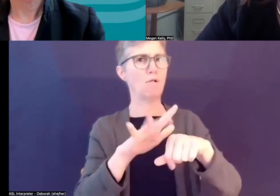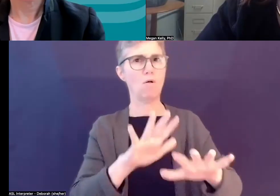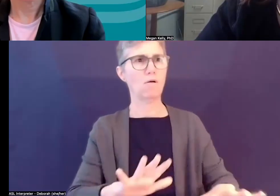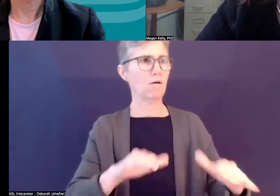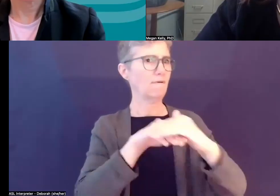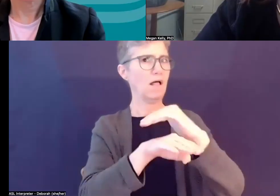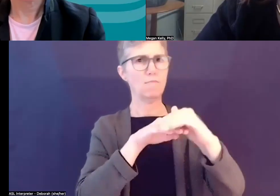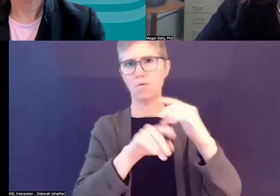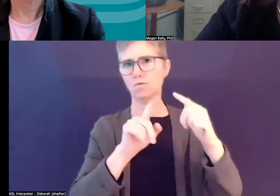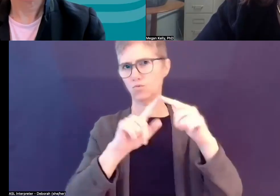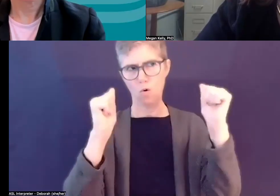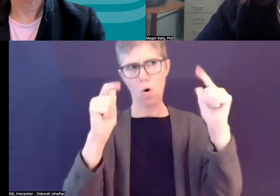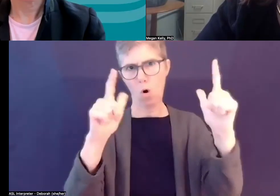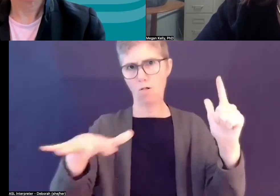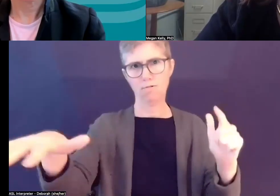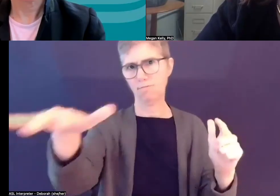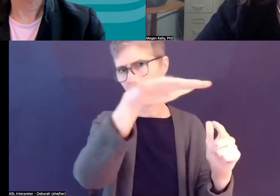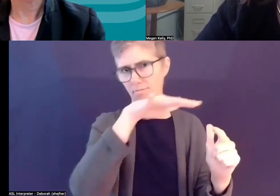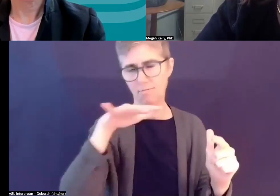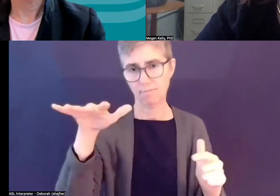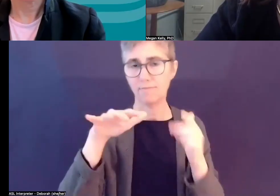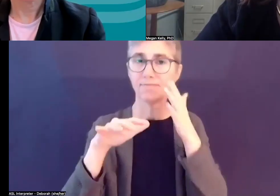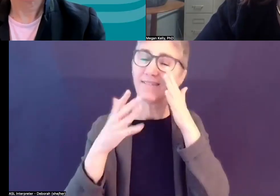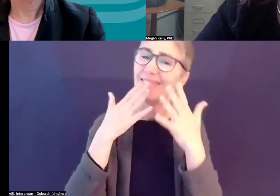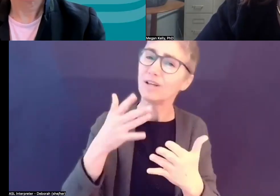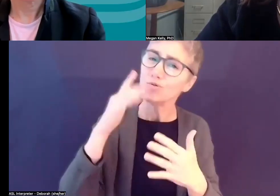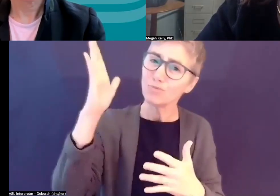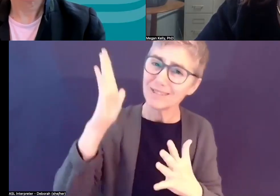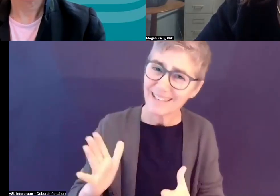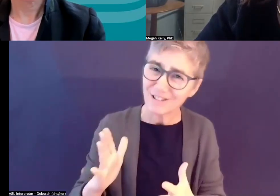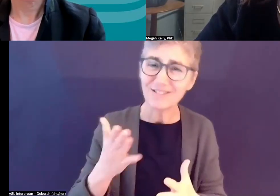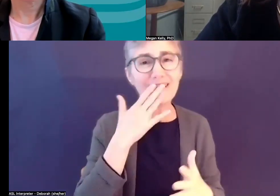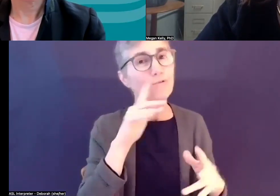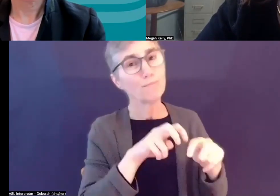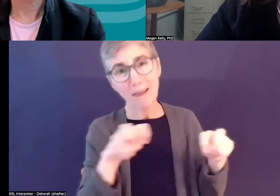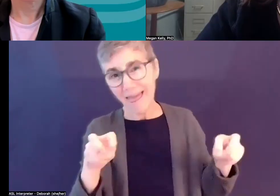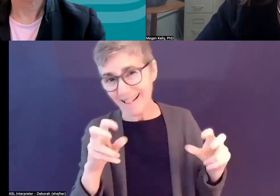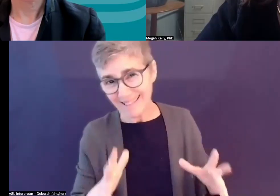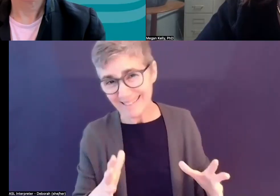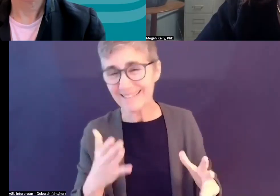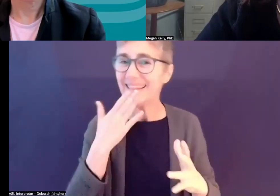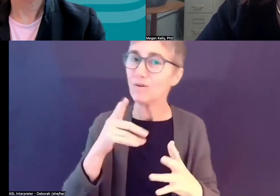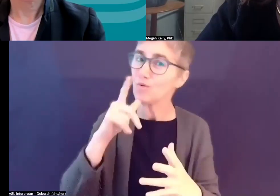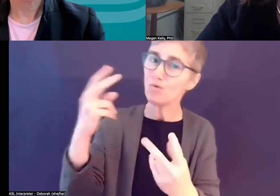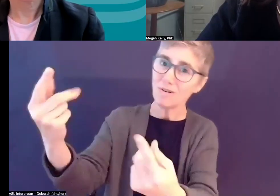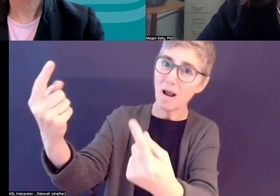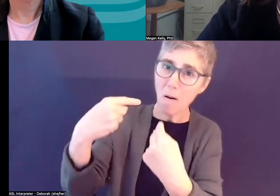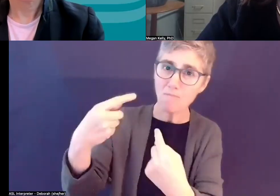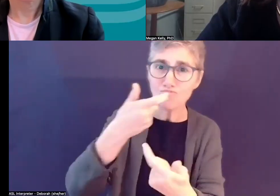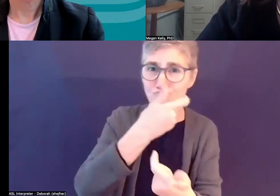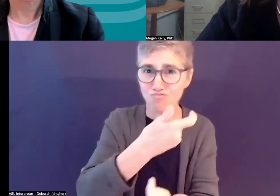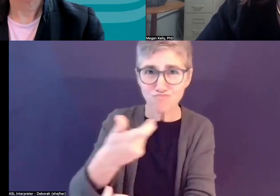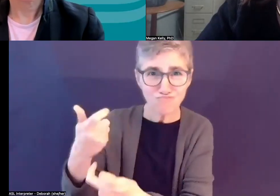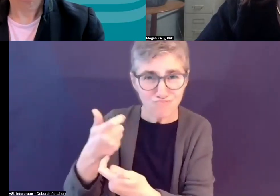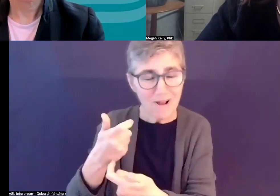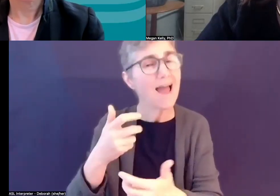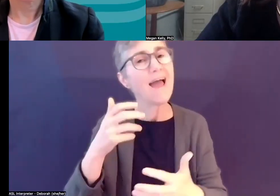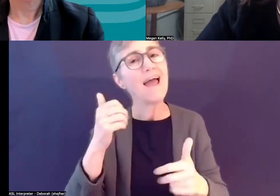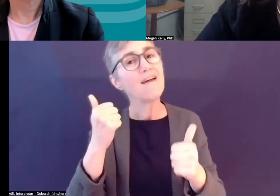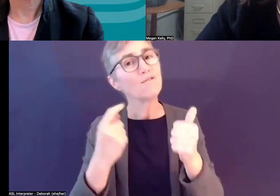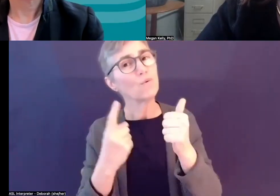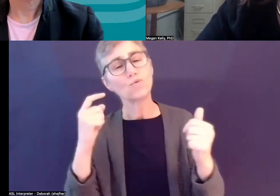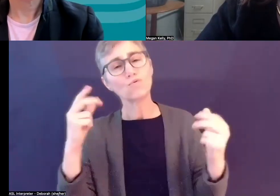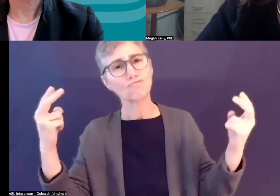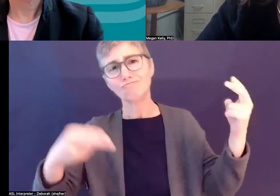continuum. Thank you to all of our presenters, panelists, and you, the attendees, and everyone who contributed to this event